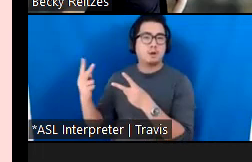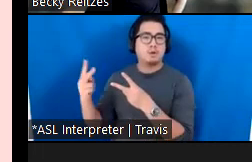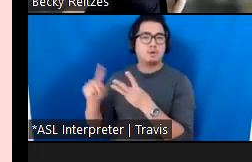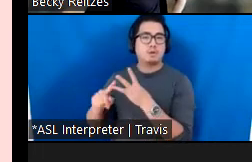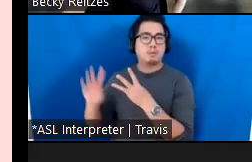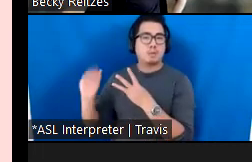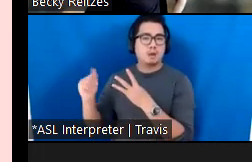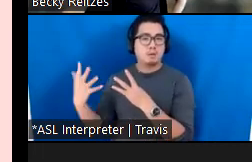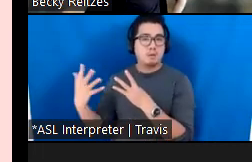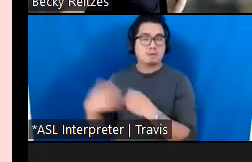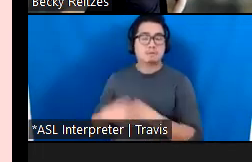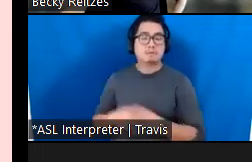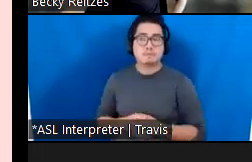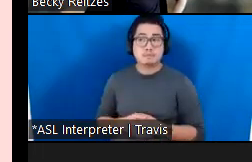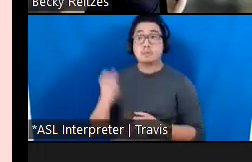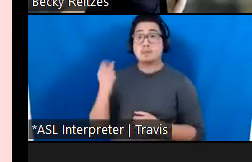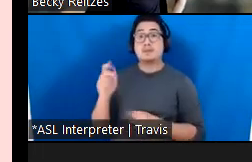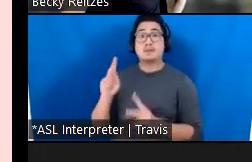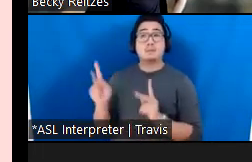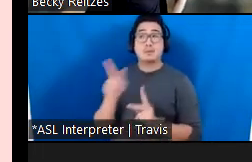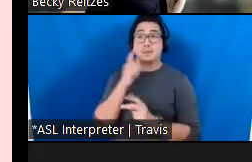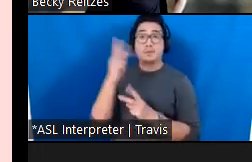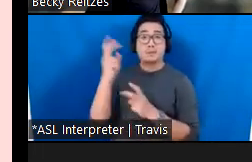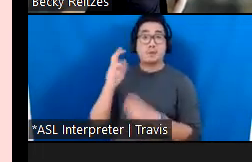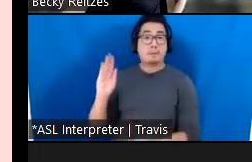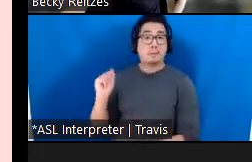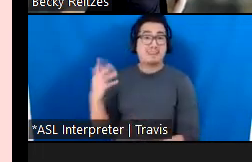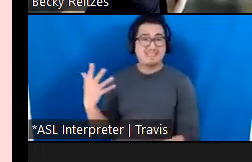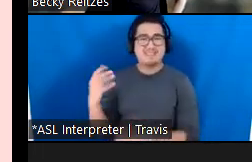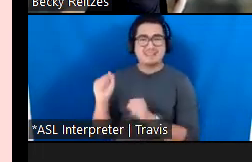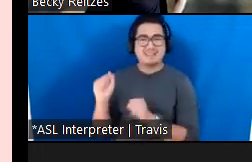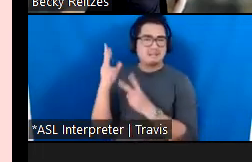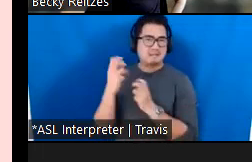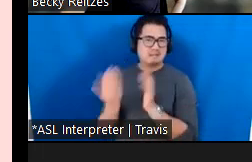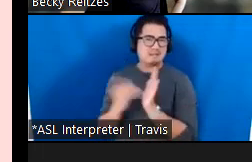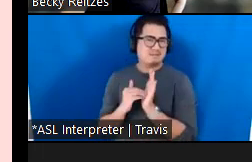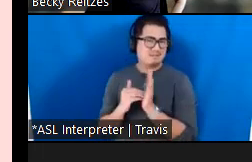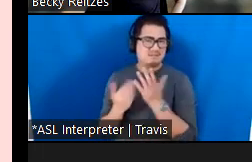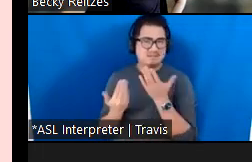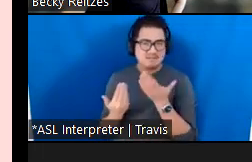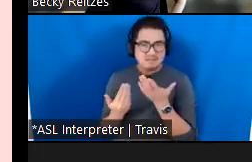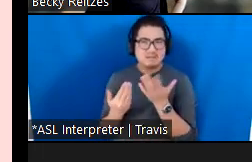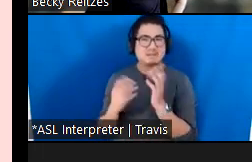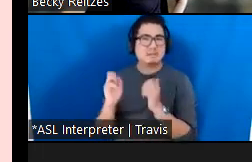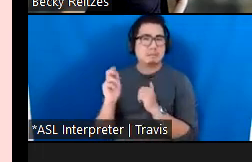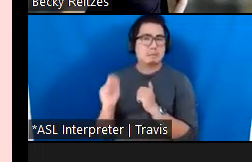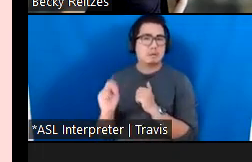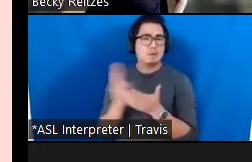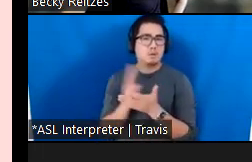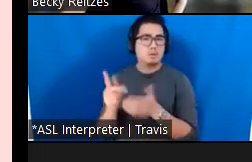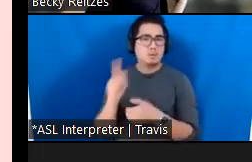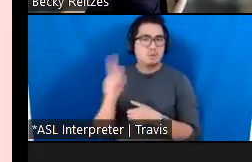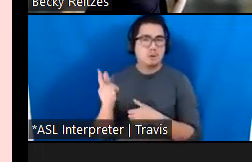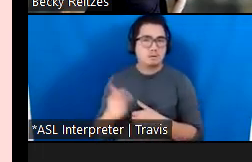people who get BA5 can get it again. And we've seen people get it again even in less than 2 weeks because it